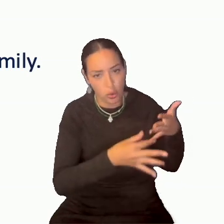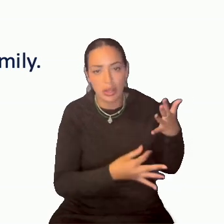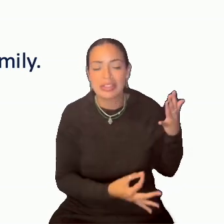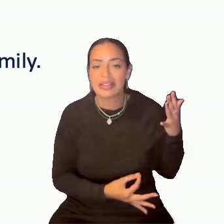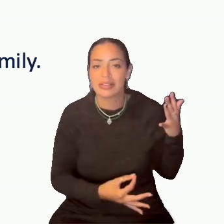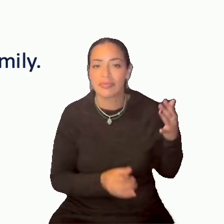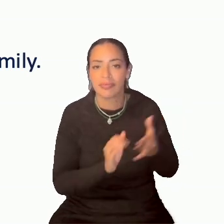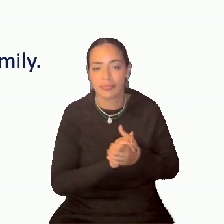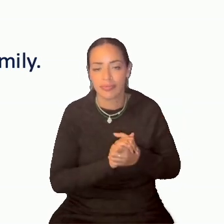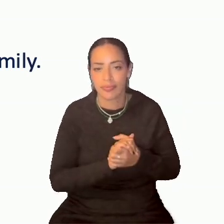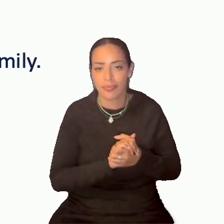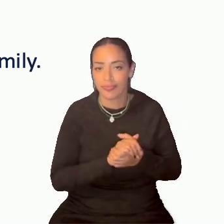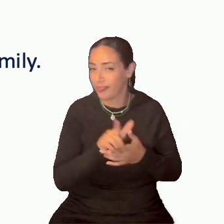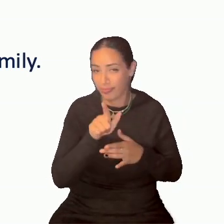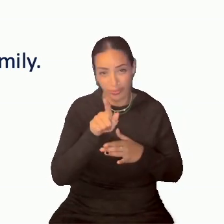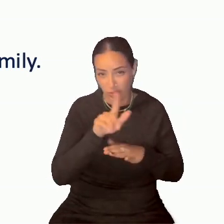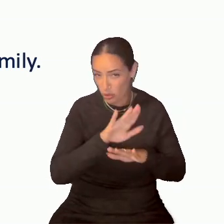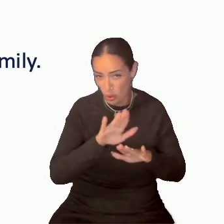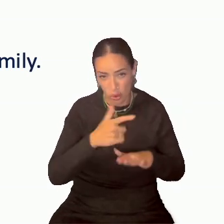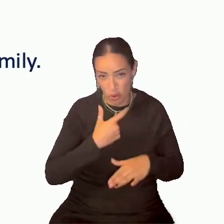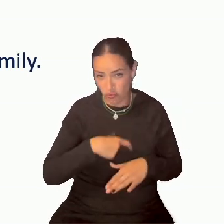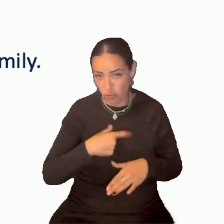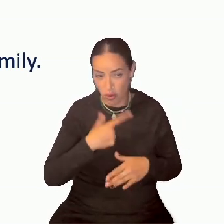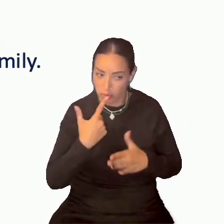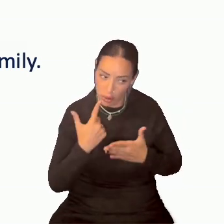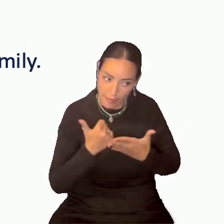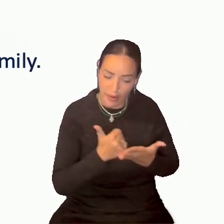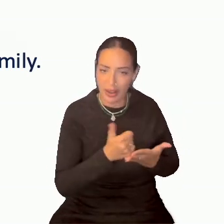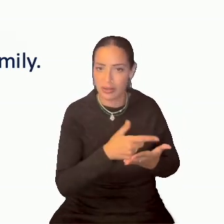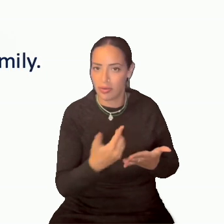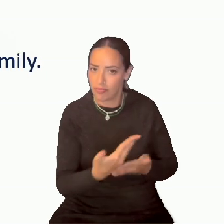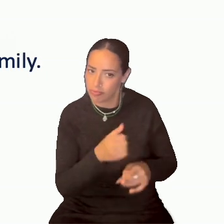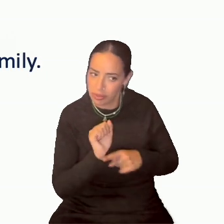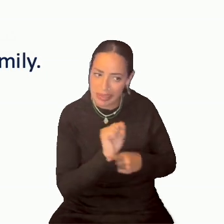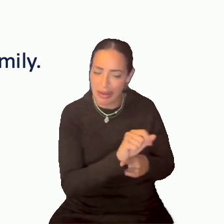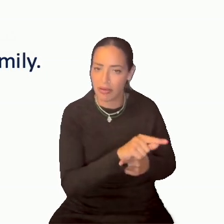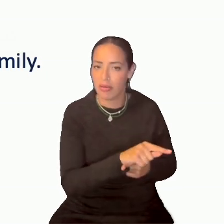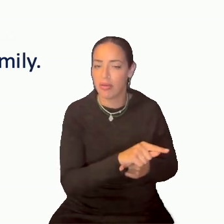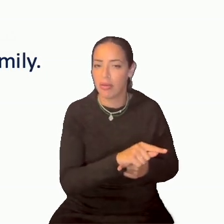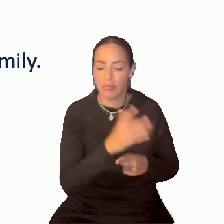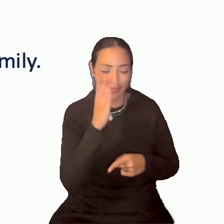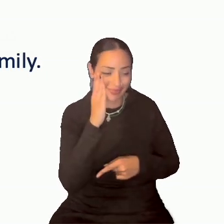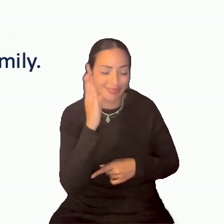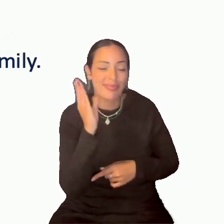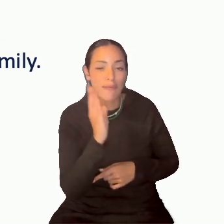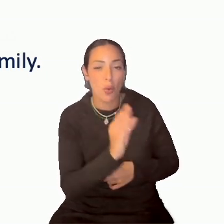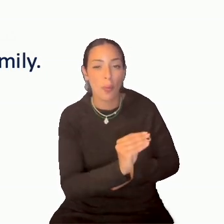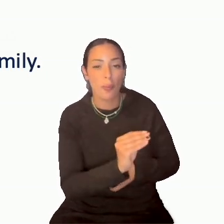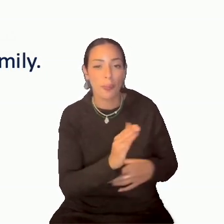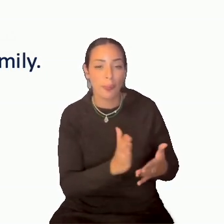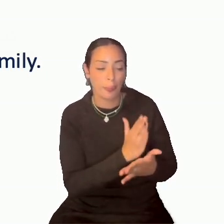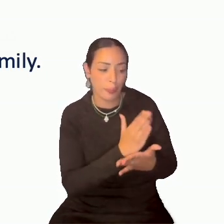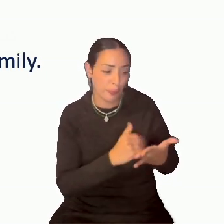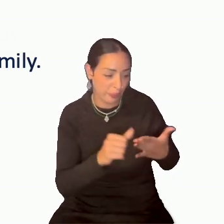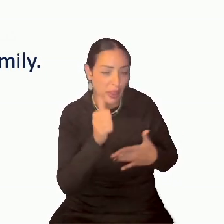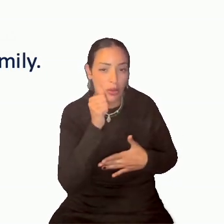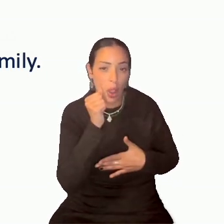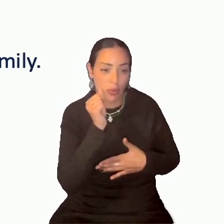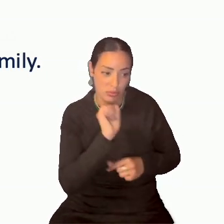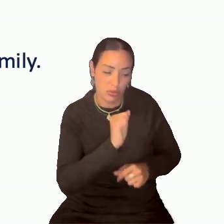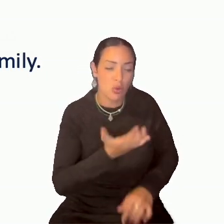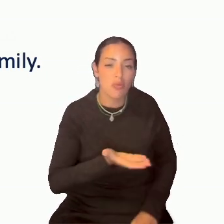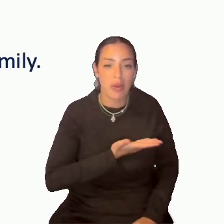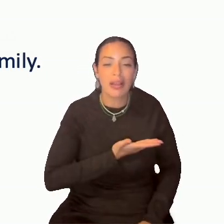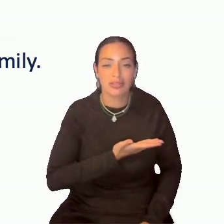It's important to remember that it's not your role to advise or protect the bereaved family, but to inform them and ensure that they know and can exercise